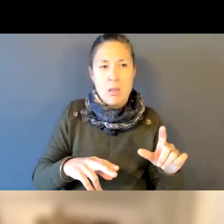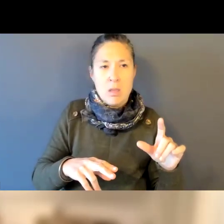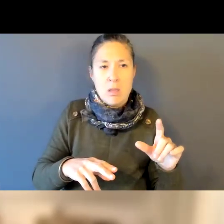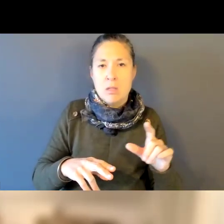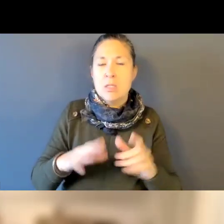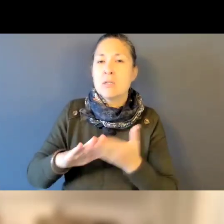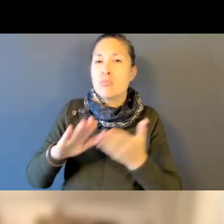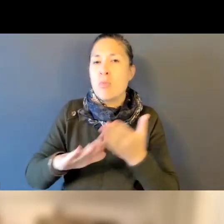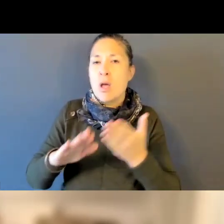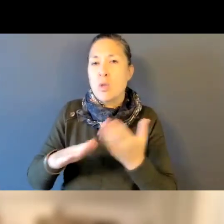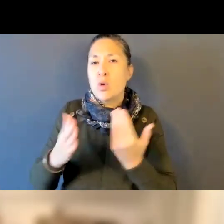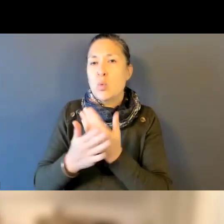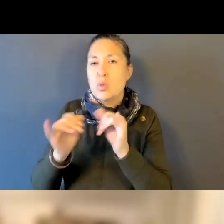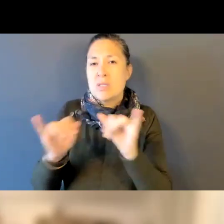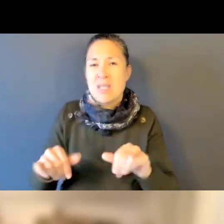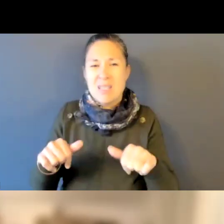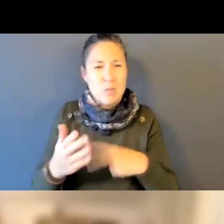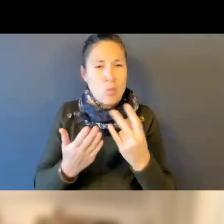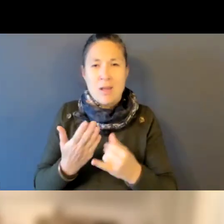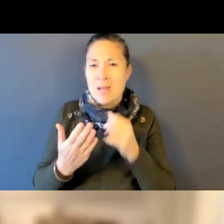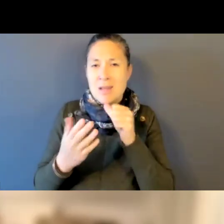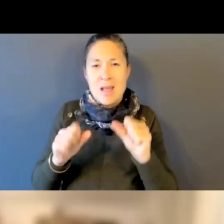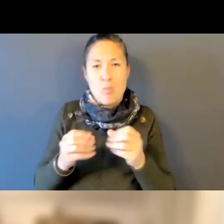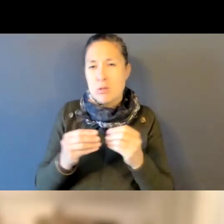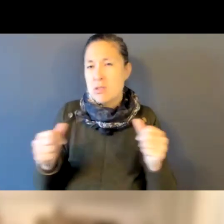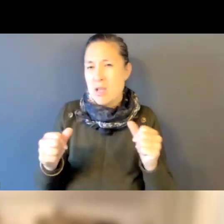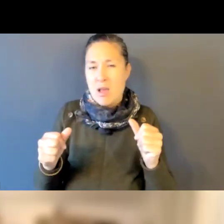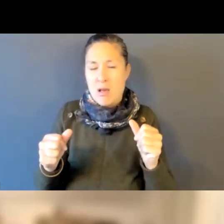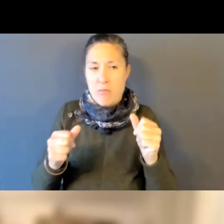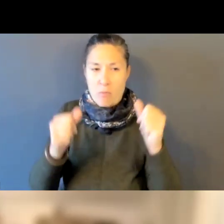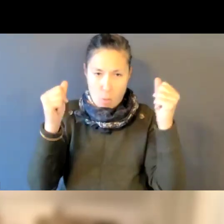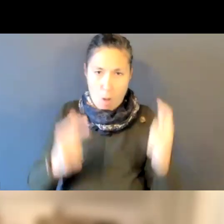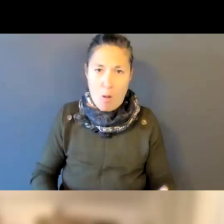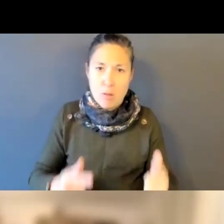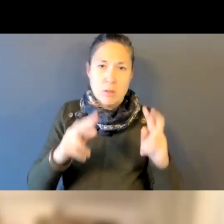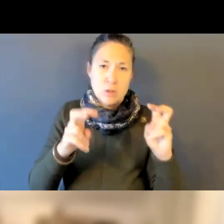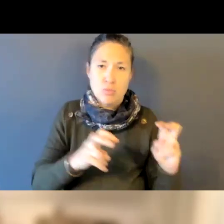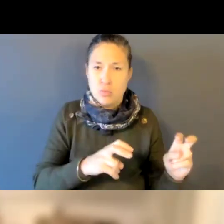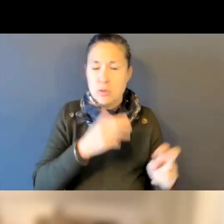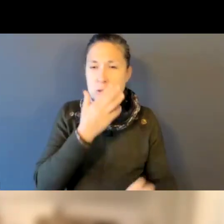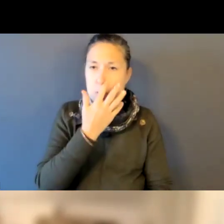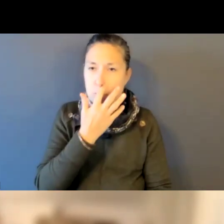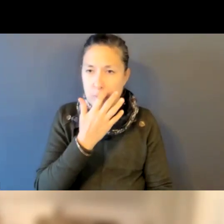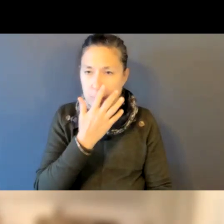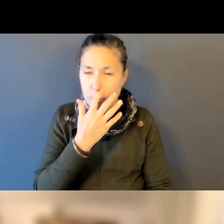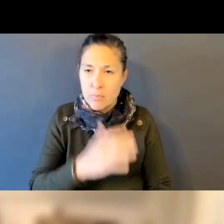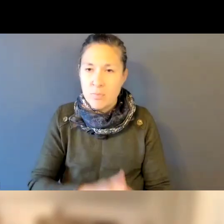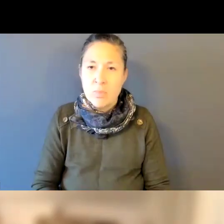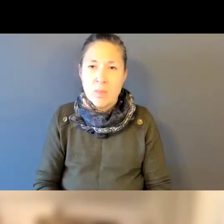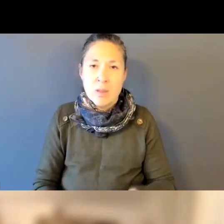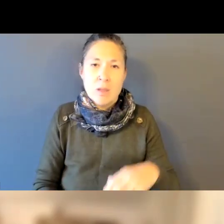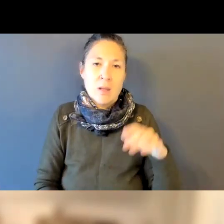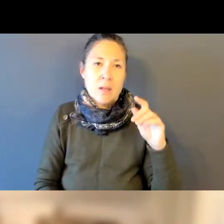project can't solve all of those itself. There needs to be attention at the sort of